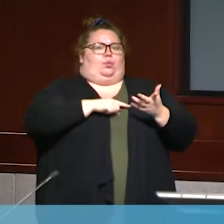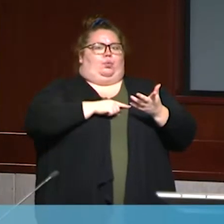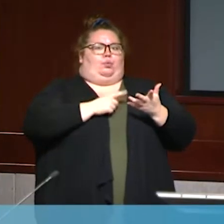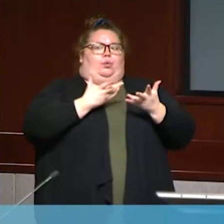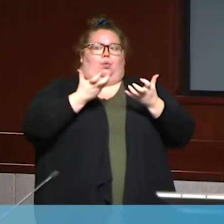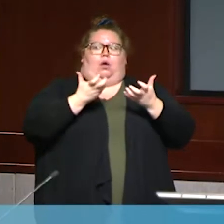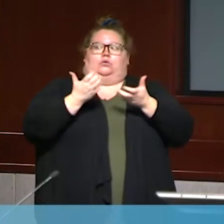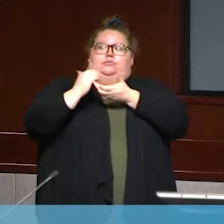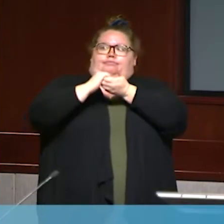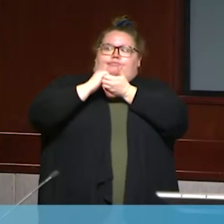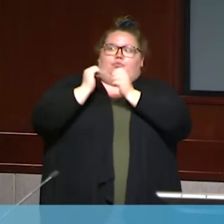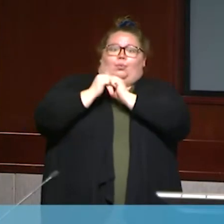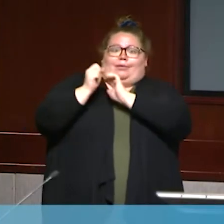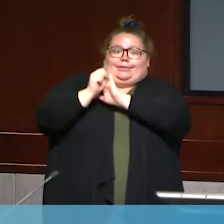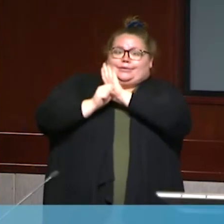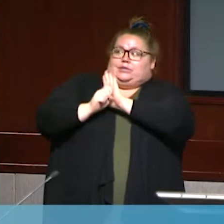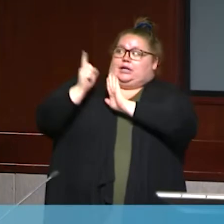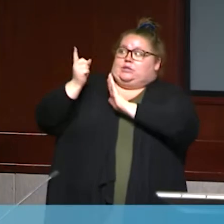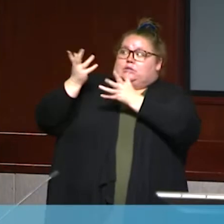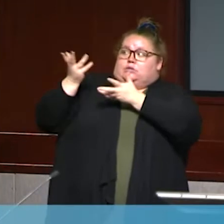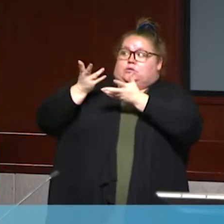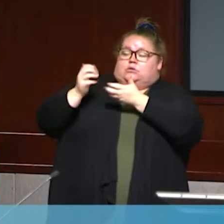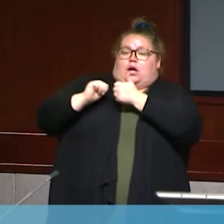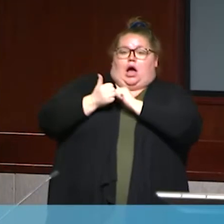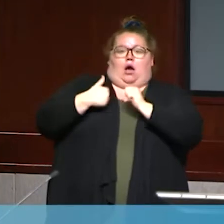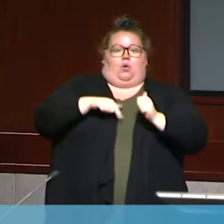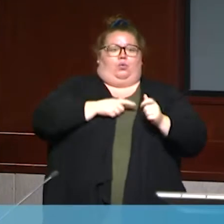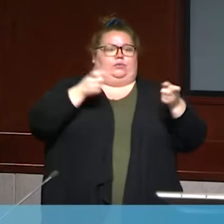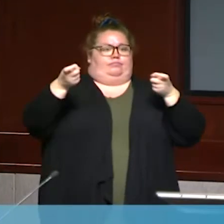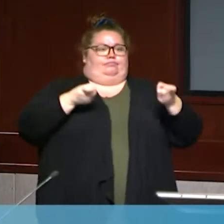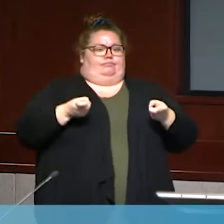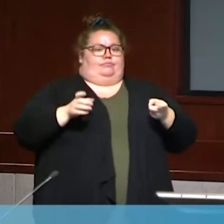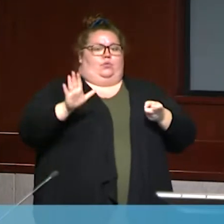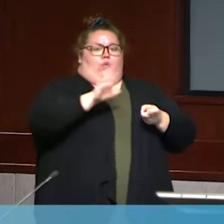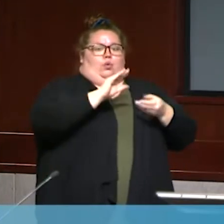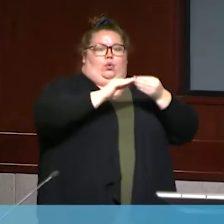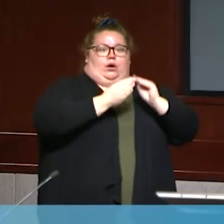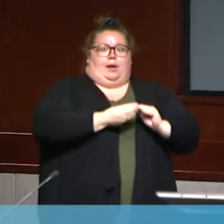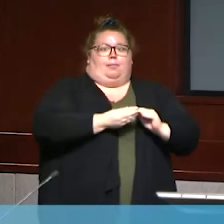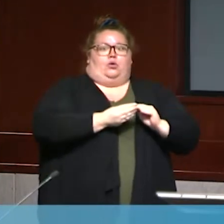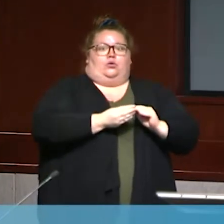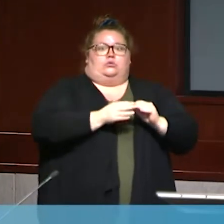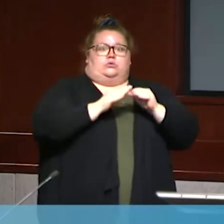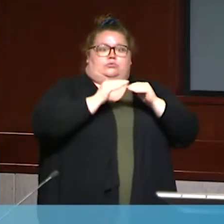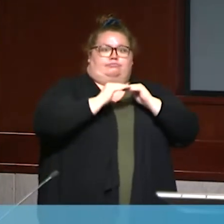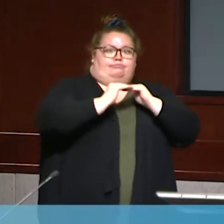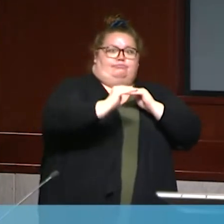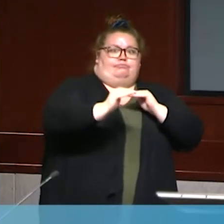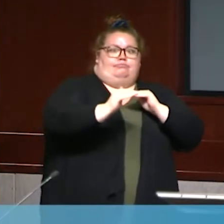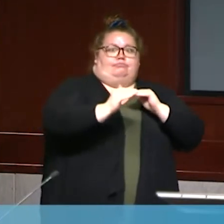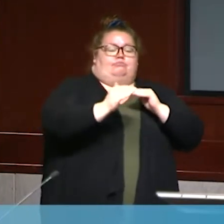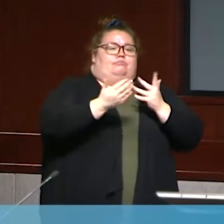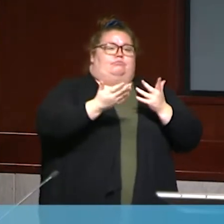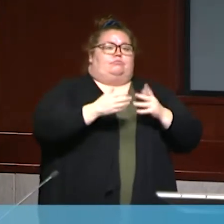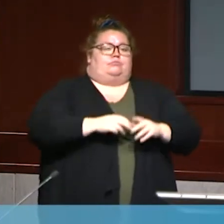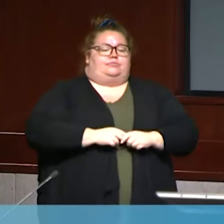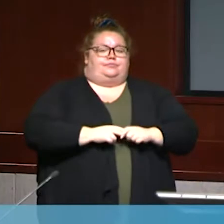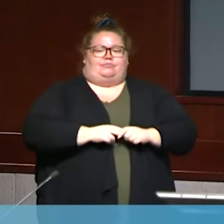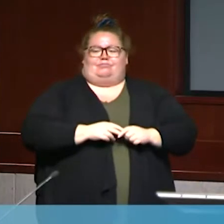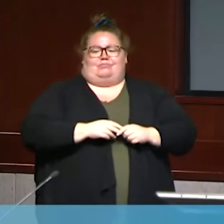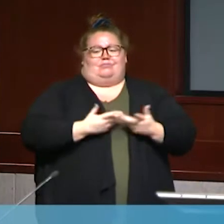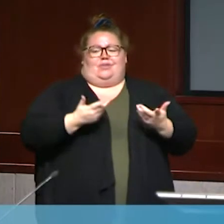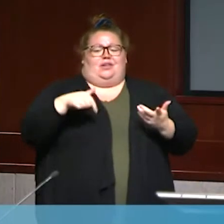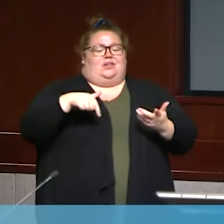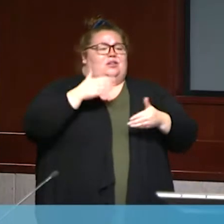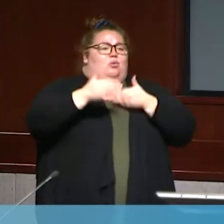state's doing everything they can to help manage the numbers. So it's a process that we and all the other counties